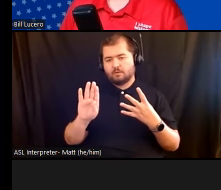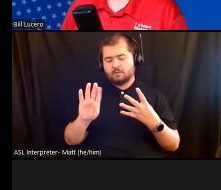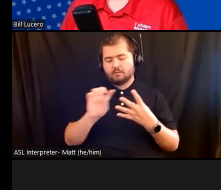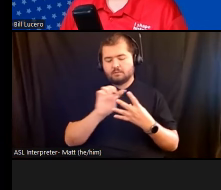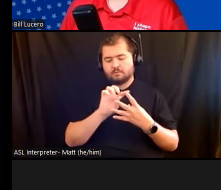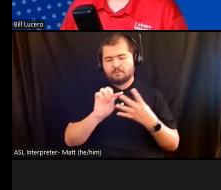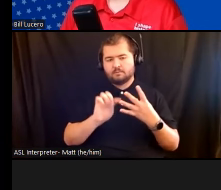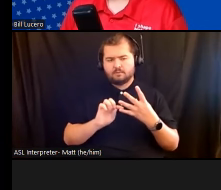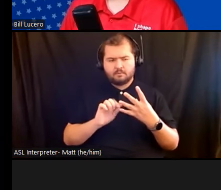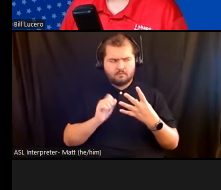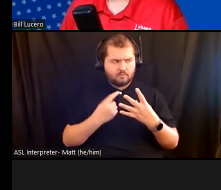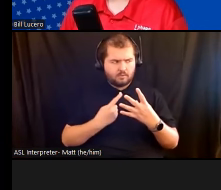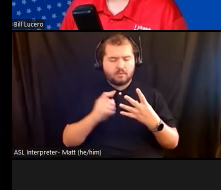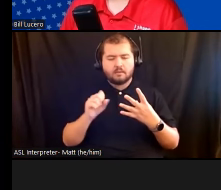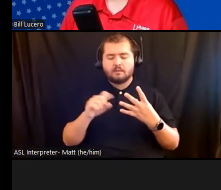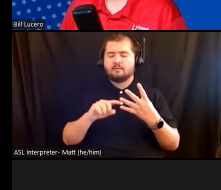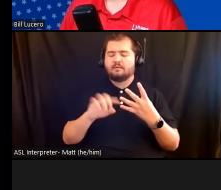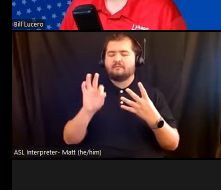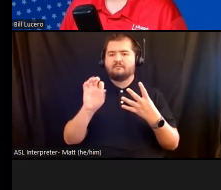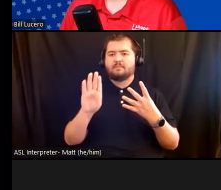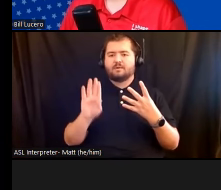or did I say, well, yeah, or D, February.